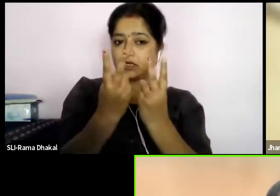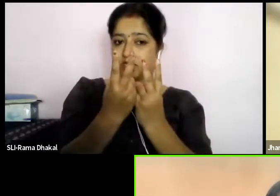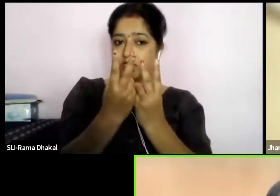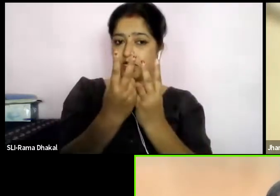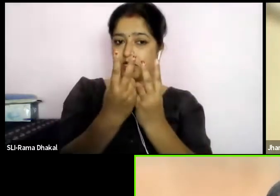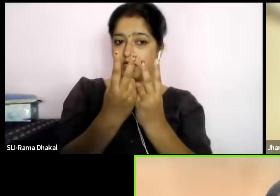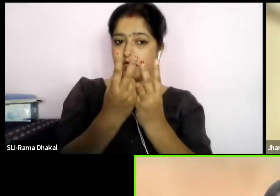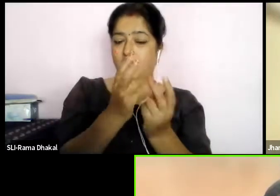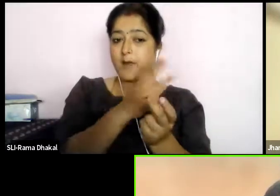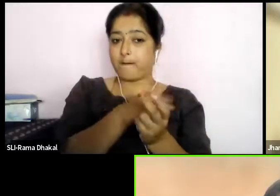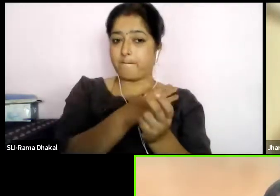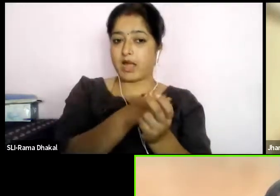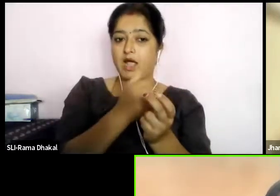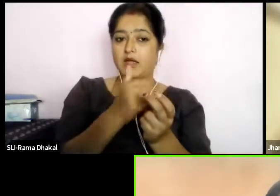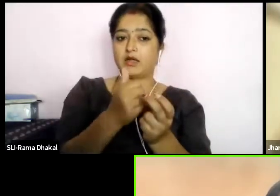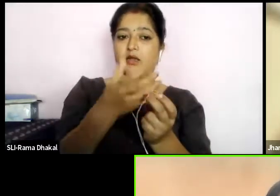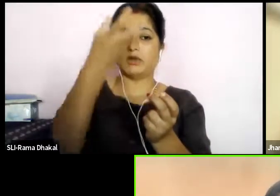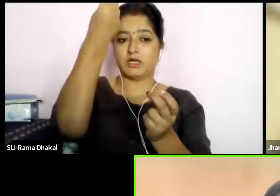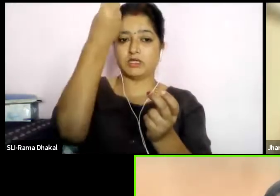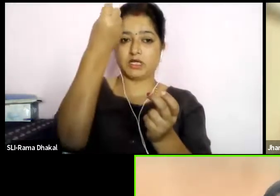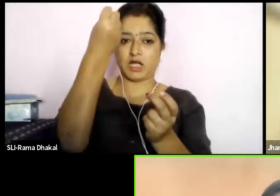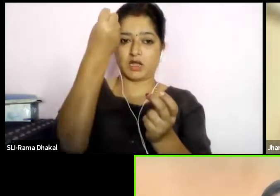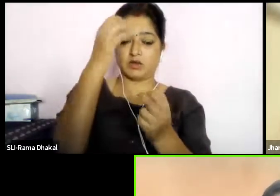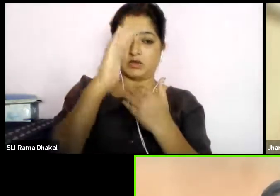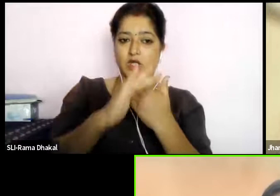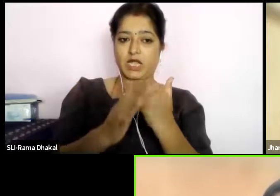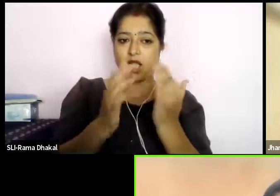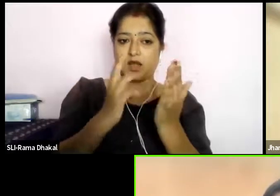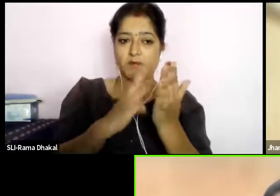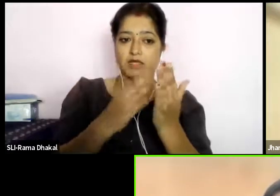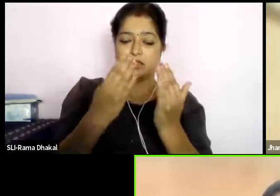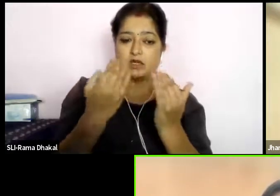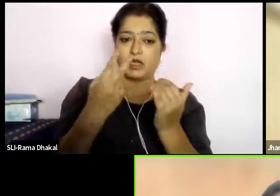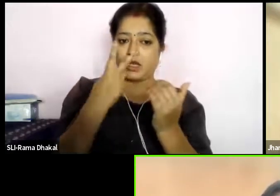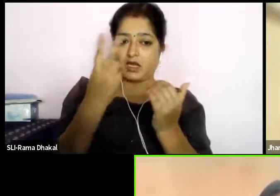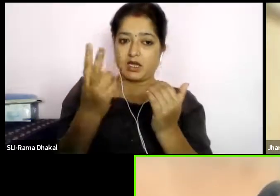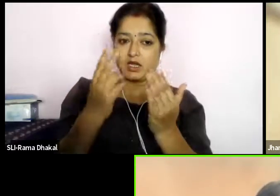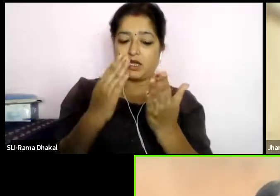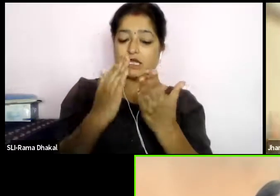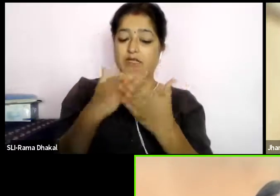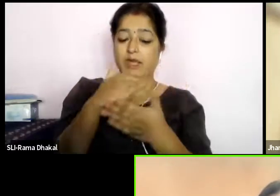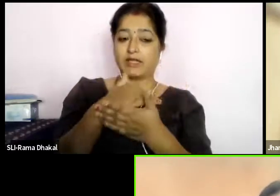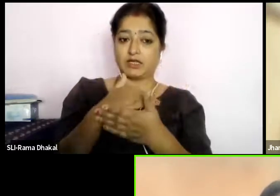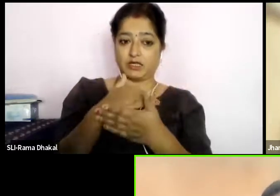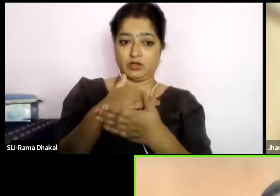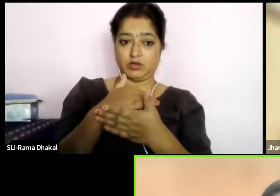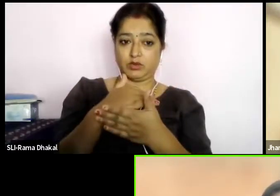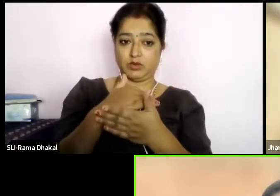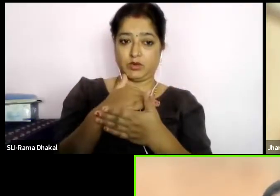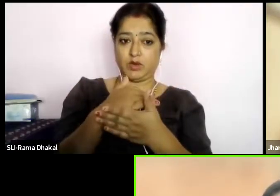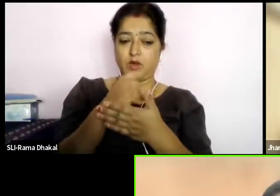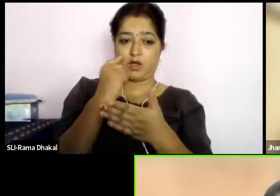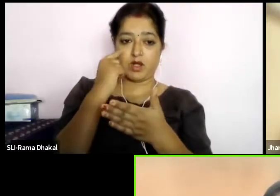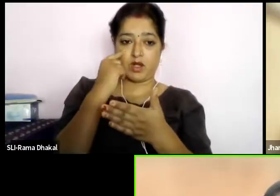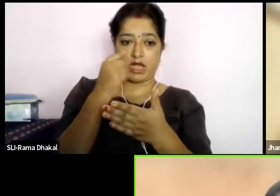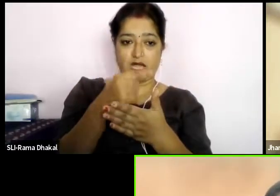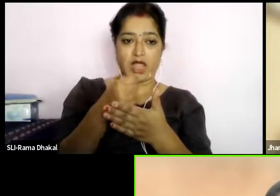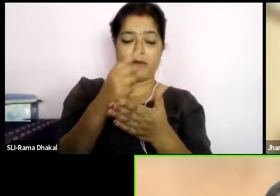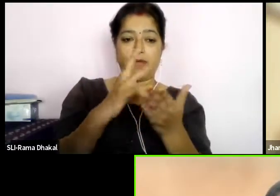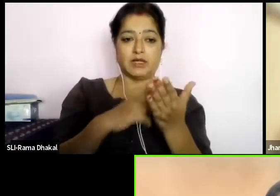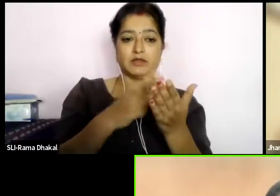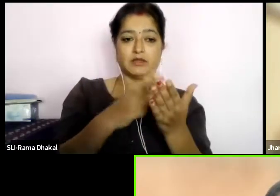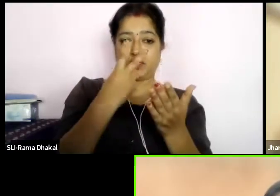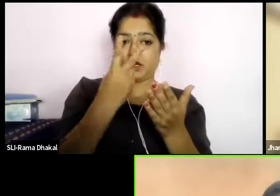of all marginalized groups. And those groups include children, elderly people,